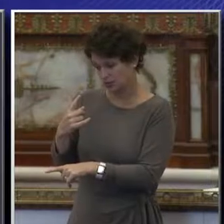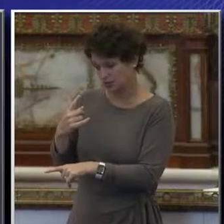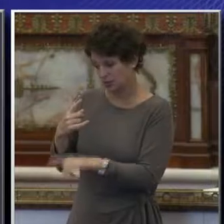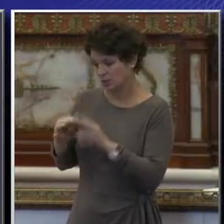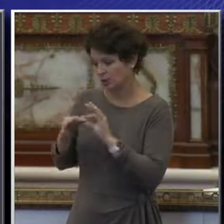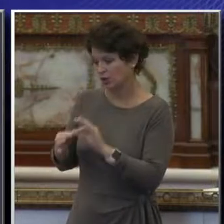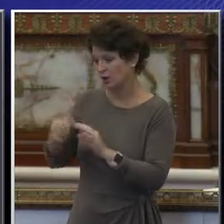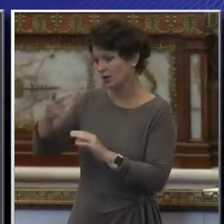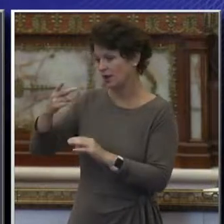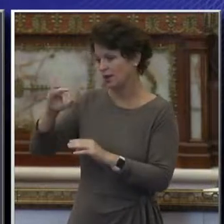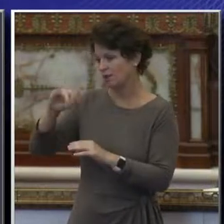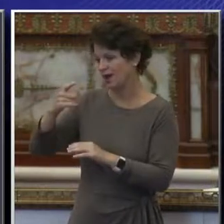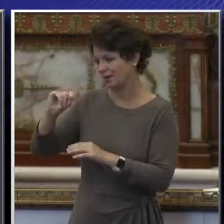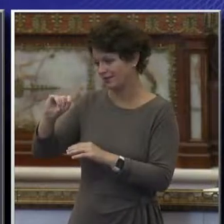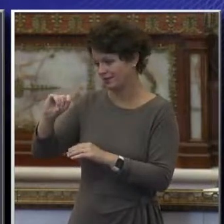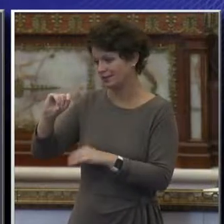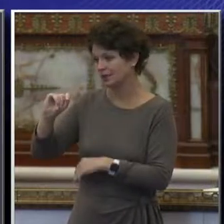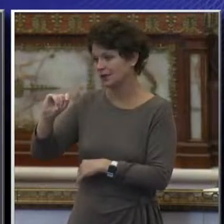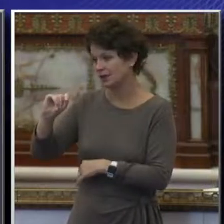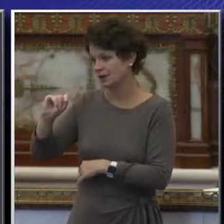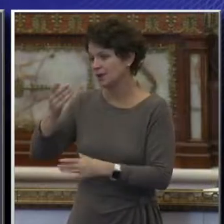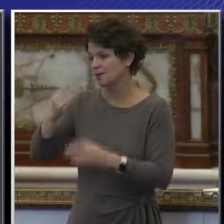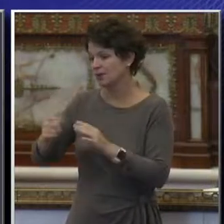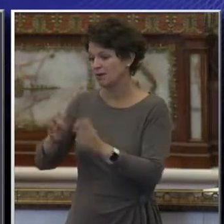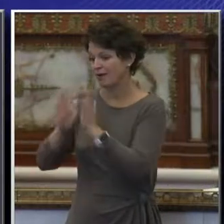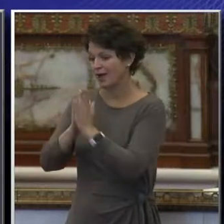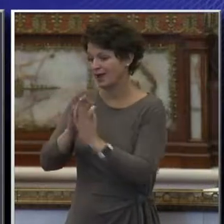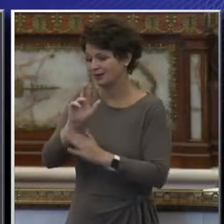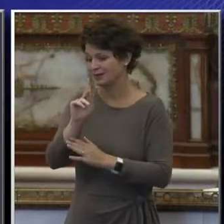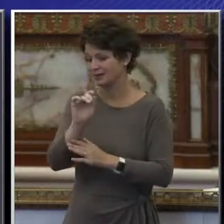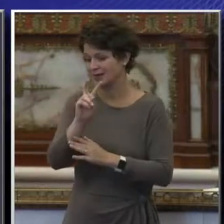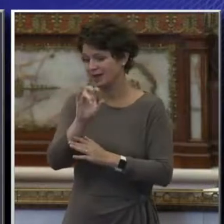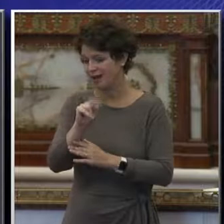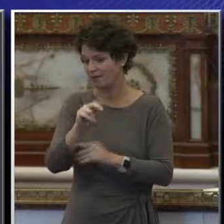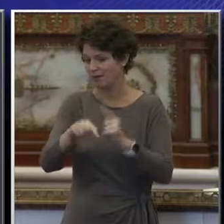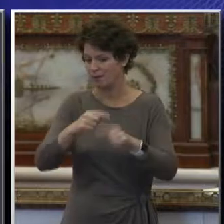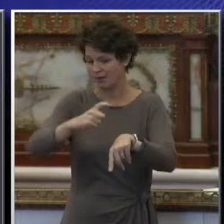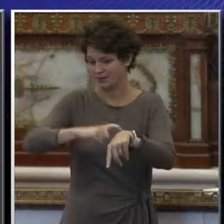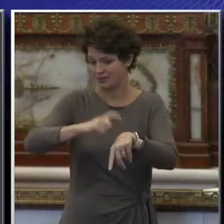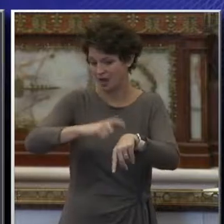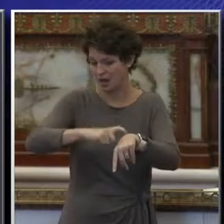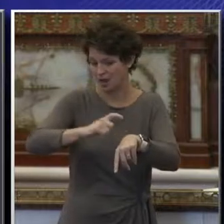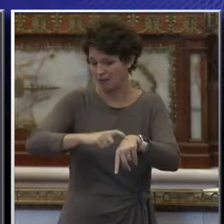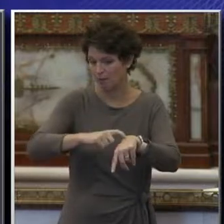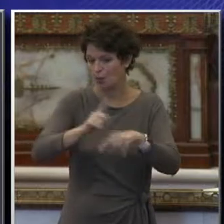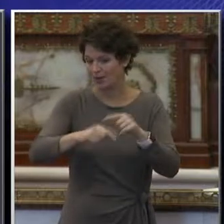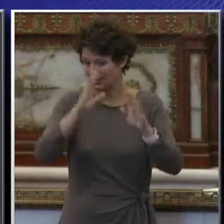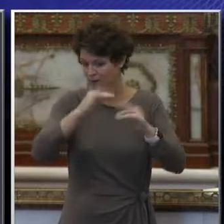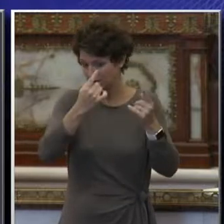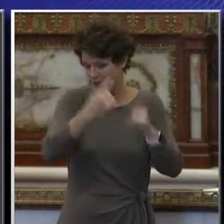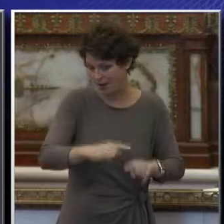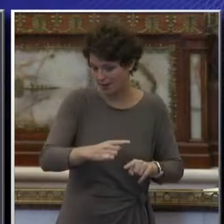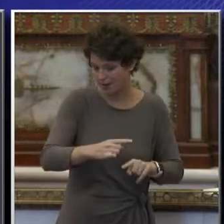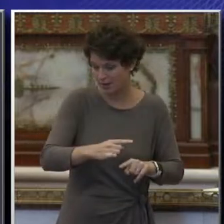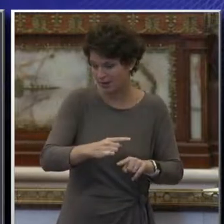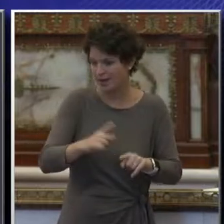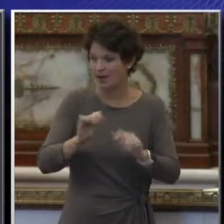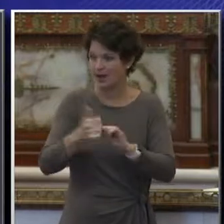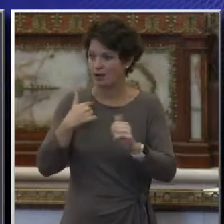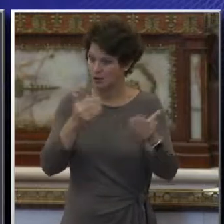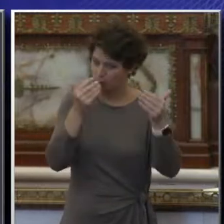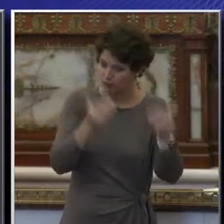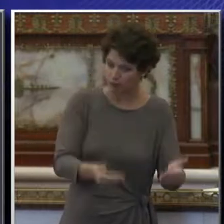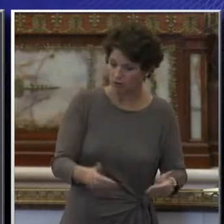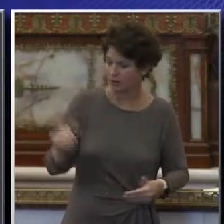on the pilot, I would maybe defer to Kevin a little bit on the timing of that, but and how that would go forward. Kevin, if you